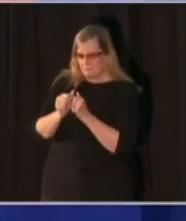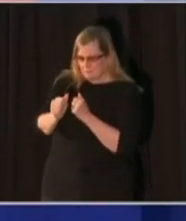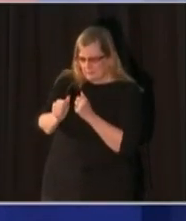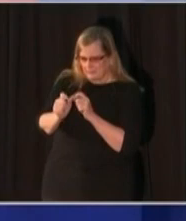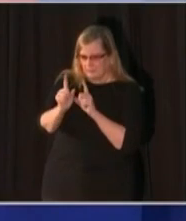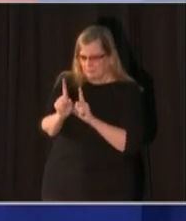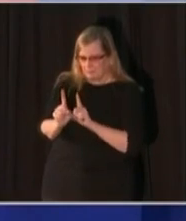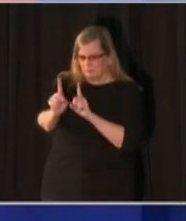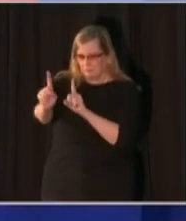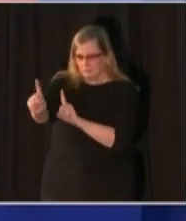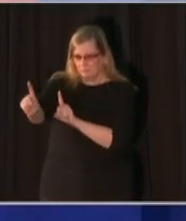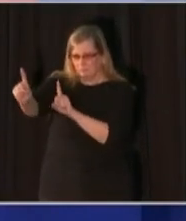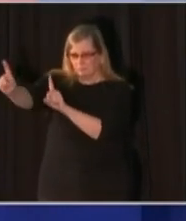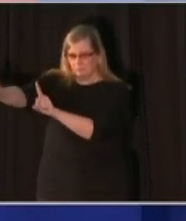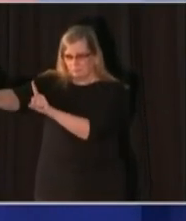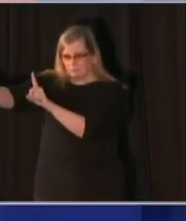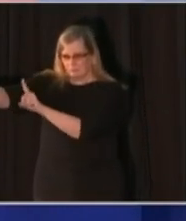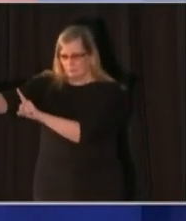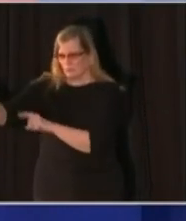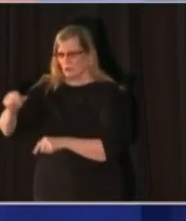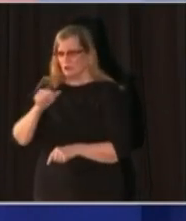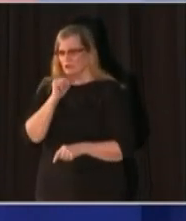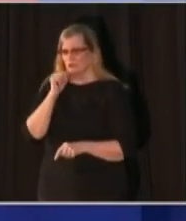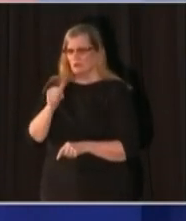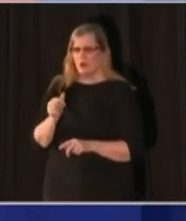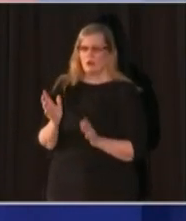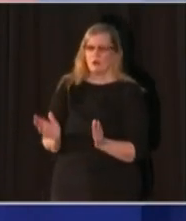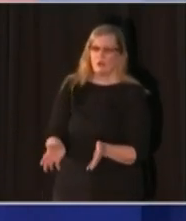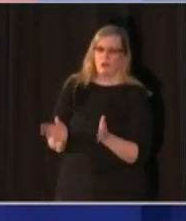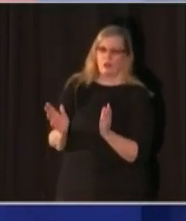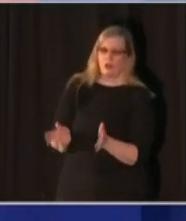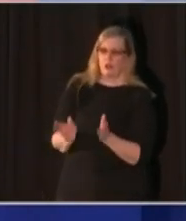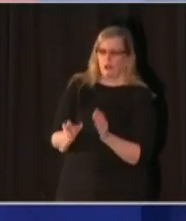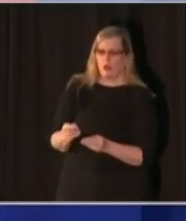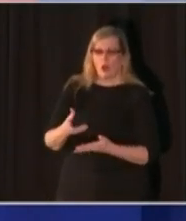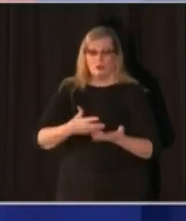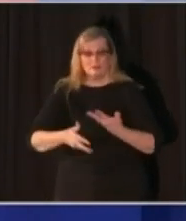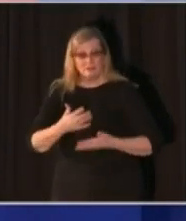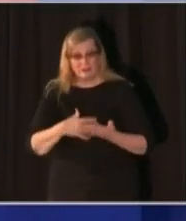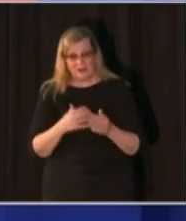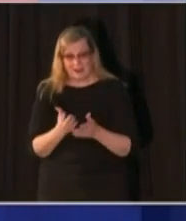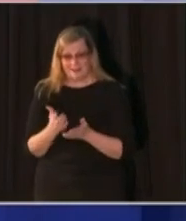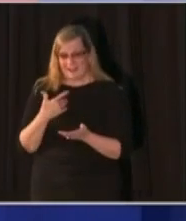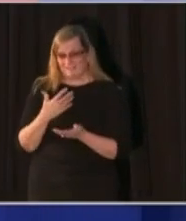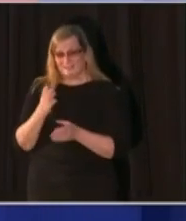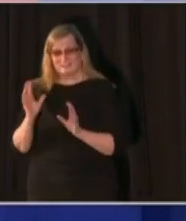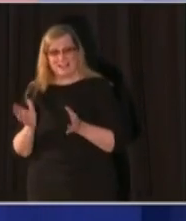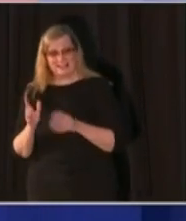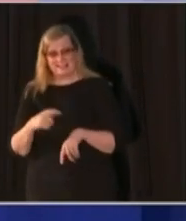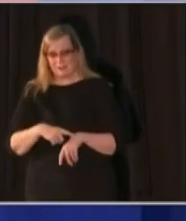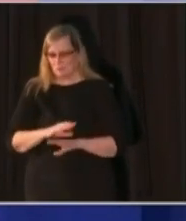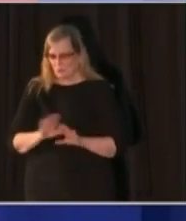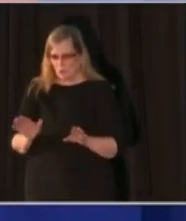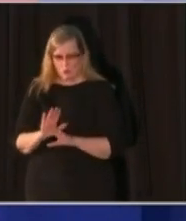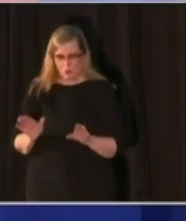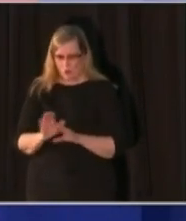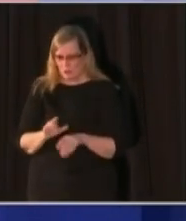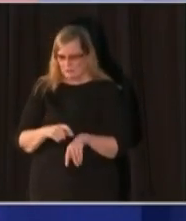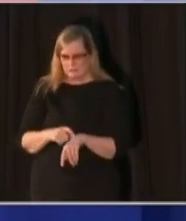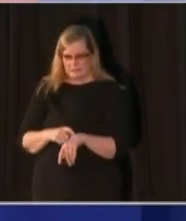not lingering or socializing. Starting today, operators of farmers markets will only be able